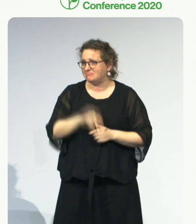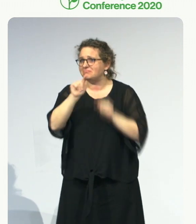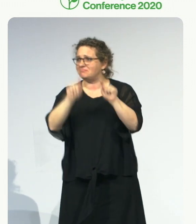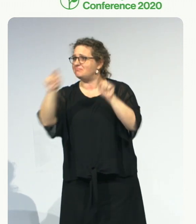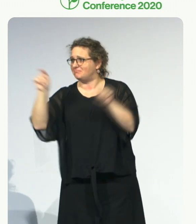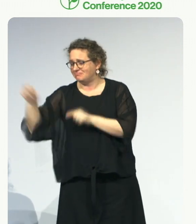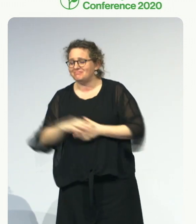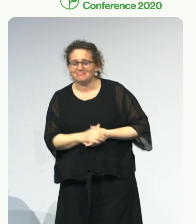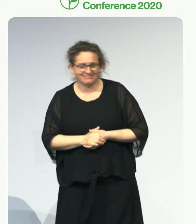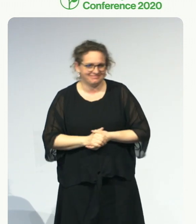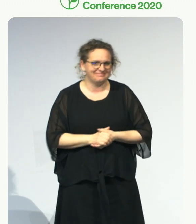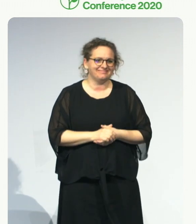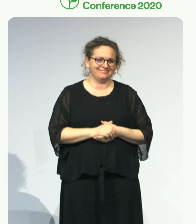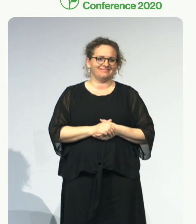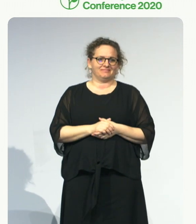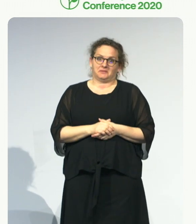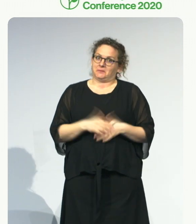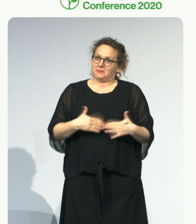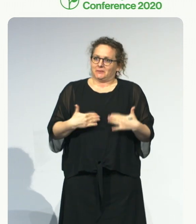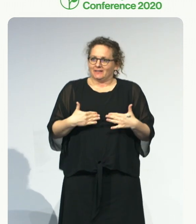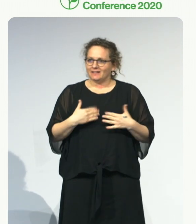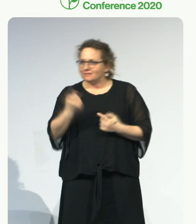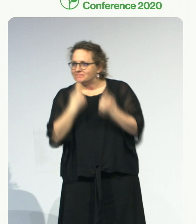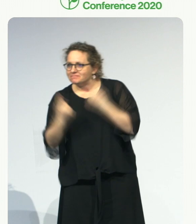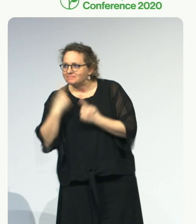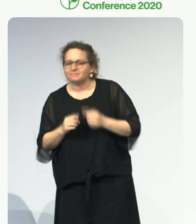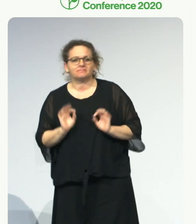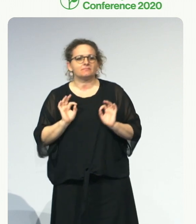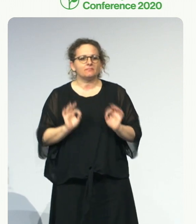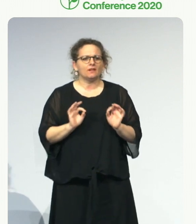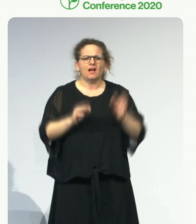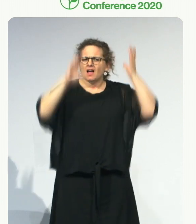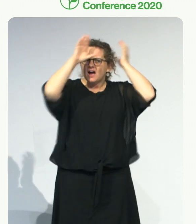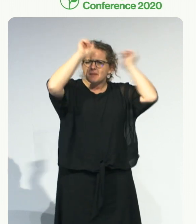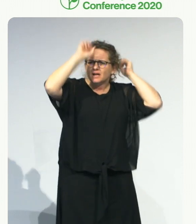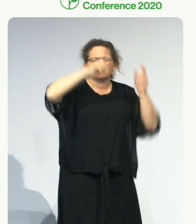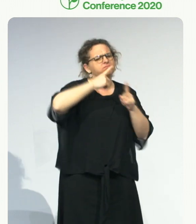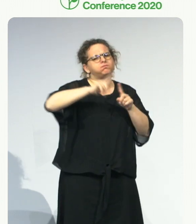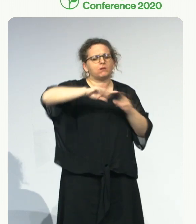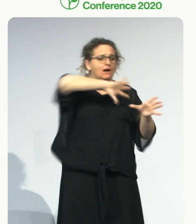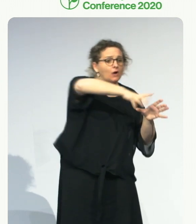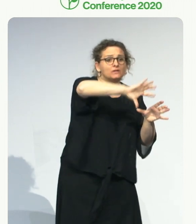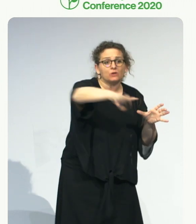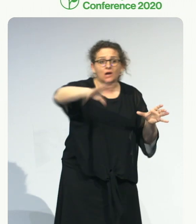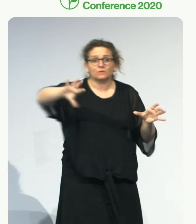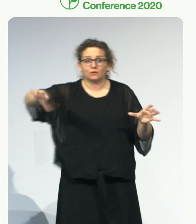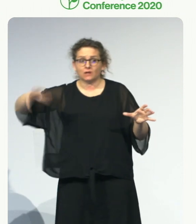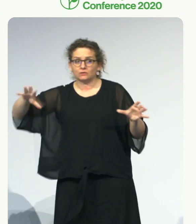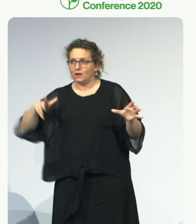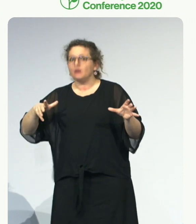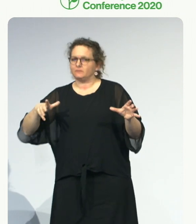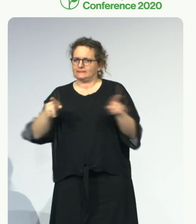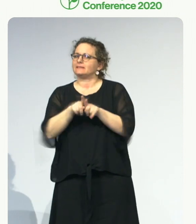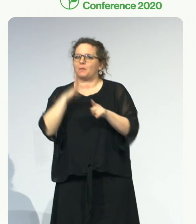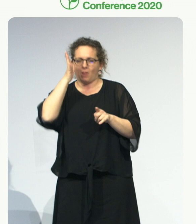I mean, that's just fantastic. And the ambassador to the relevant country will be giving out the award, which is amazing. Second thing is, if